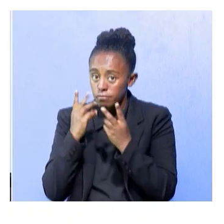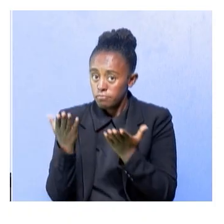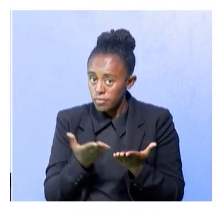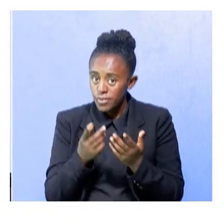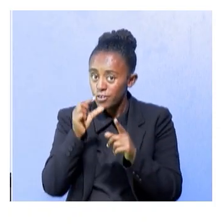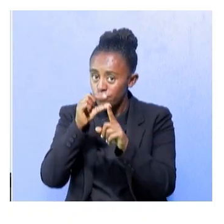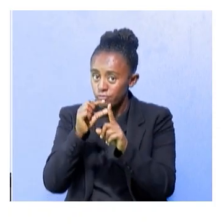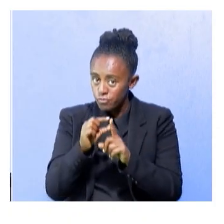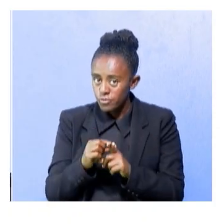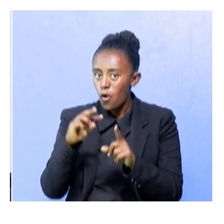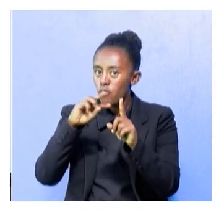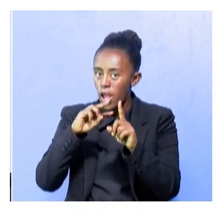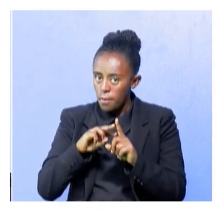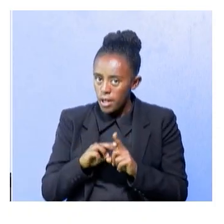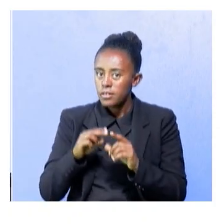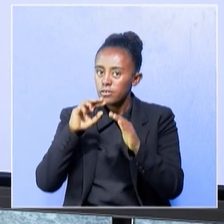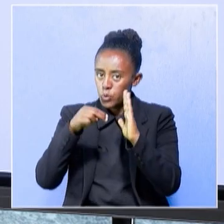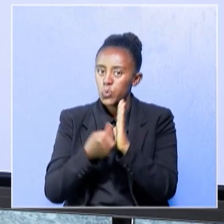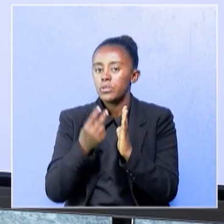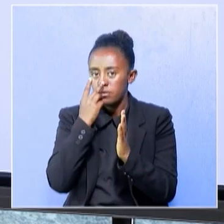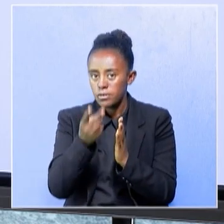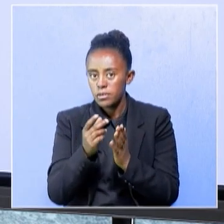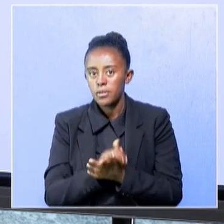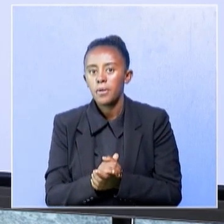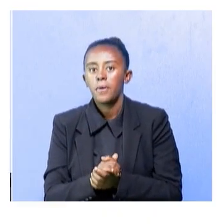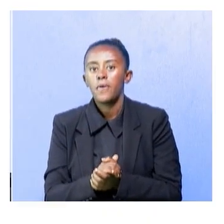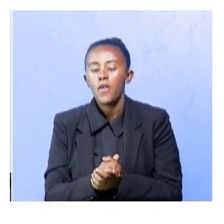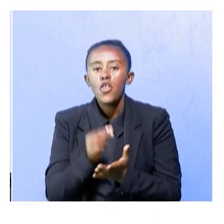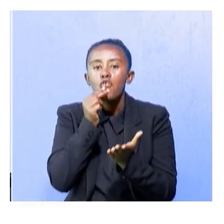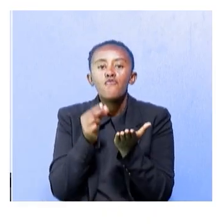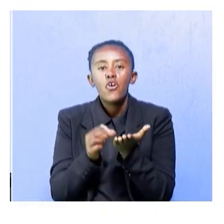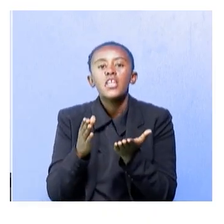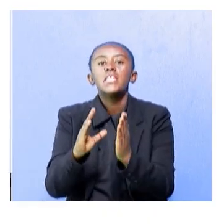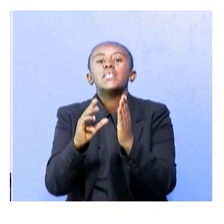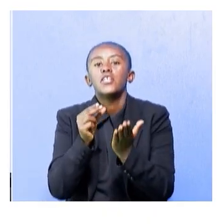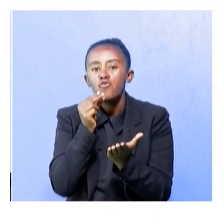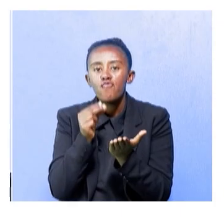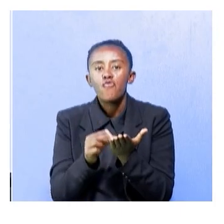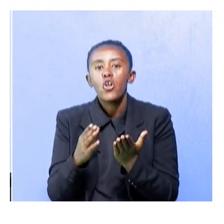vocabularies in this unit issue. Volunteer. Volunteer.